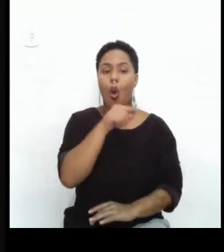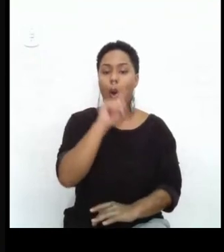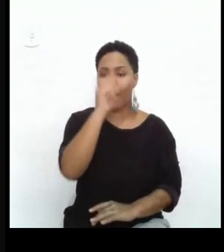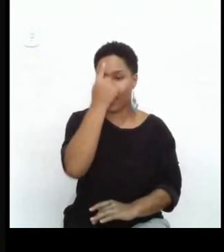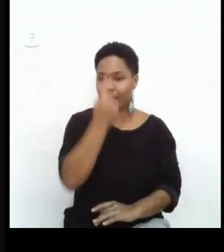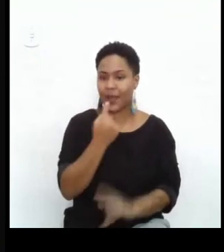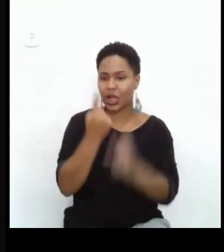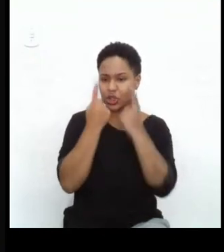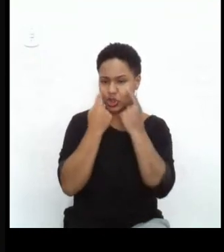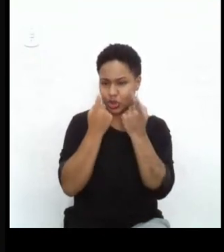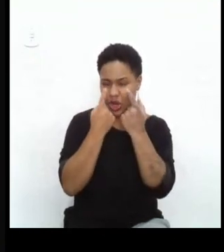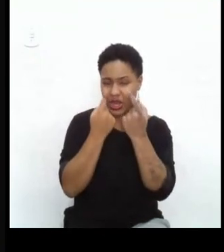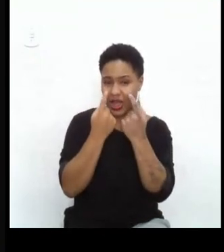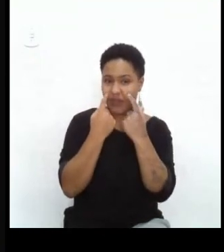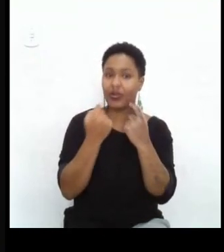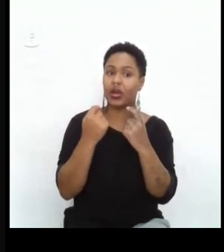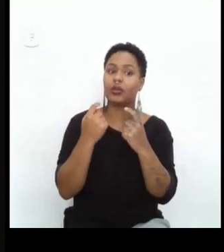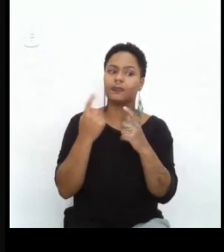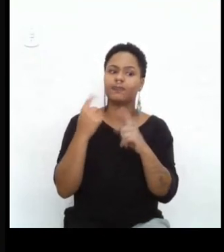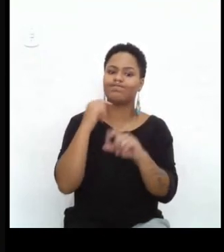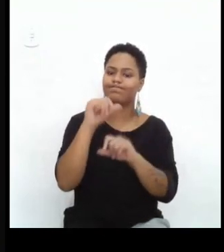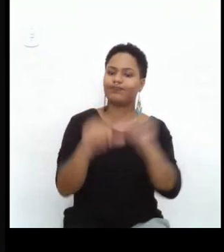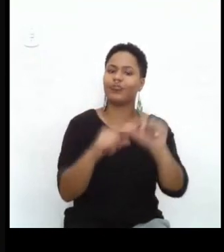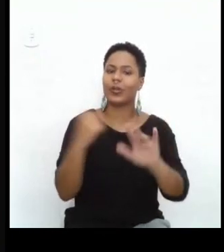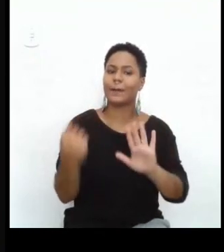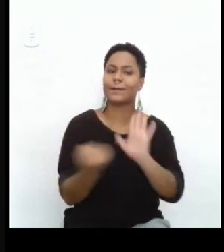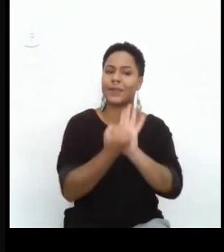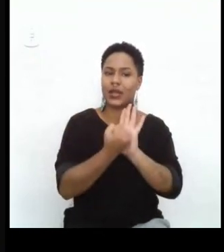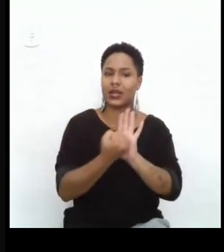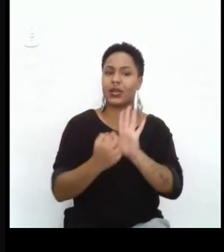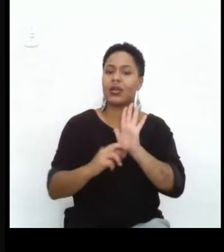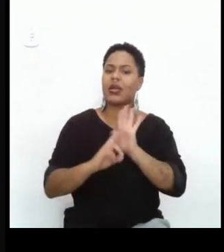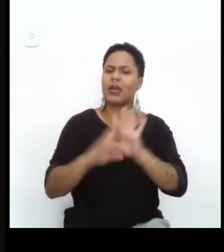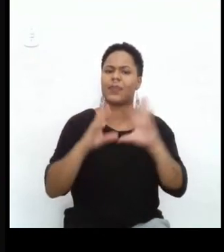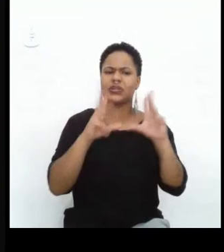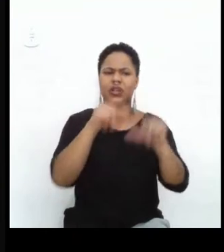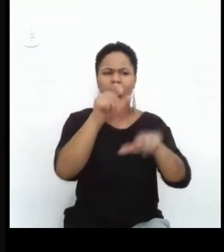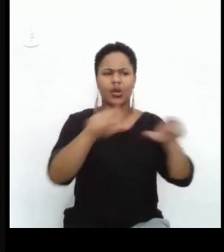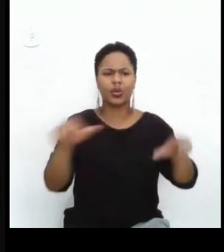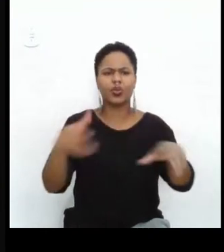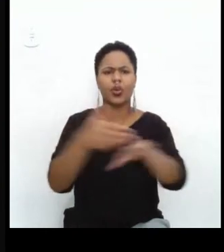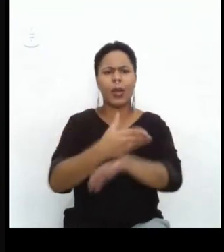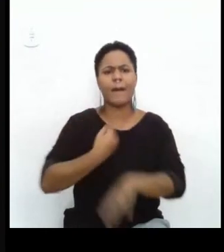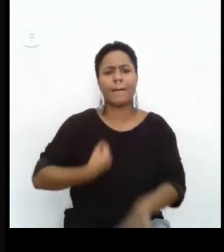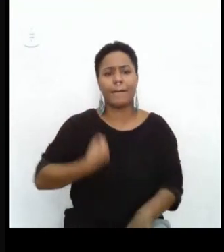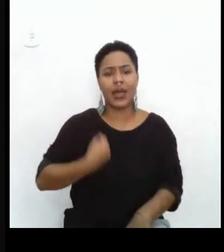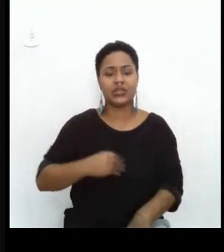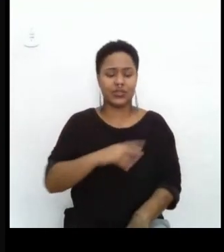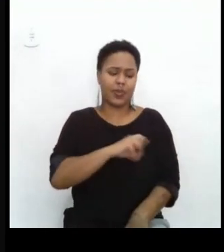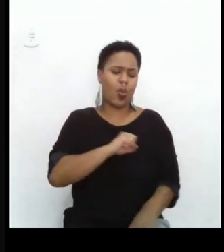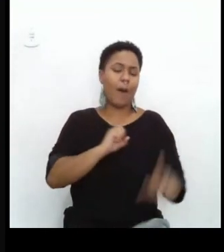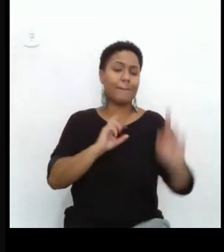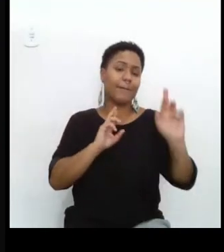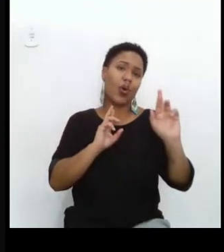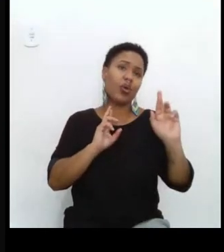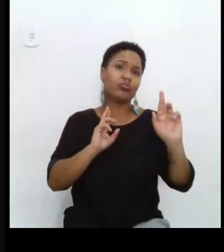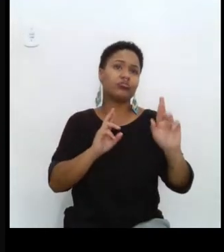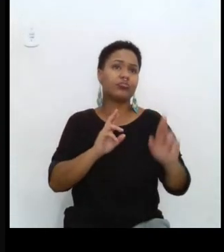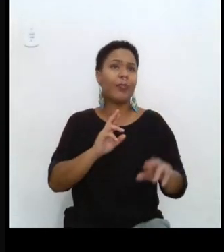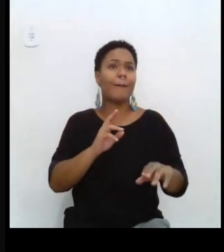in love with yourself Oh que se refere a doce alimentos